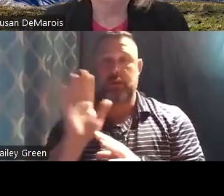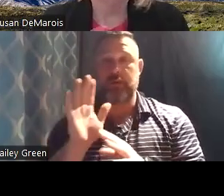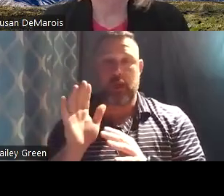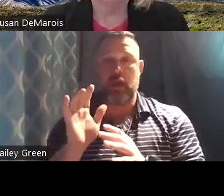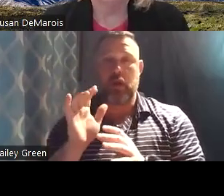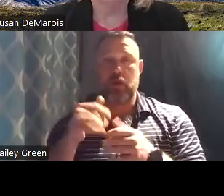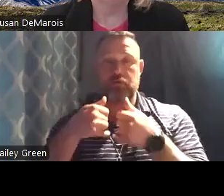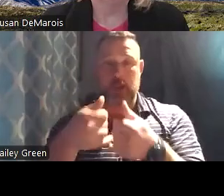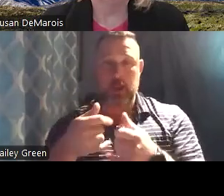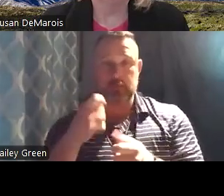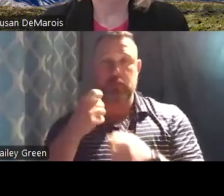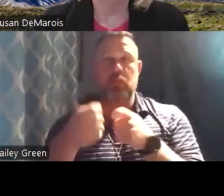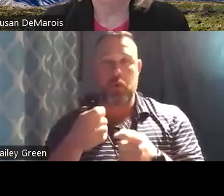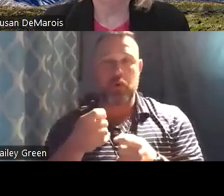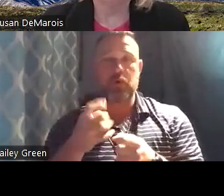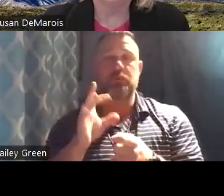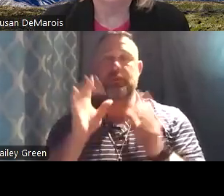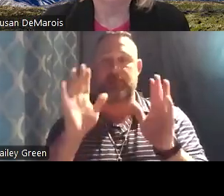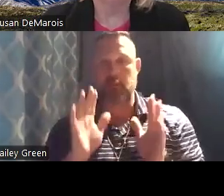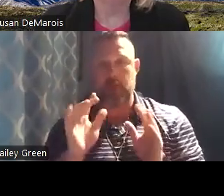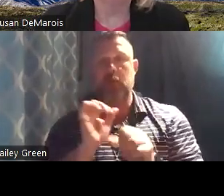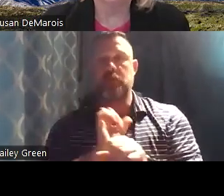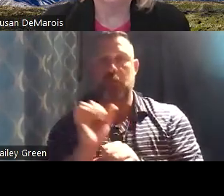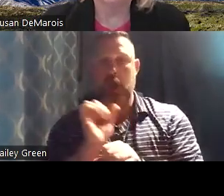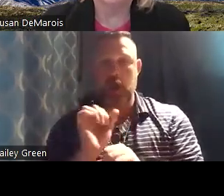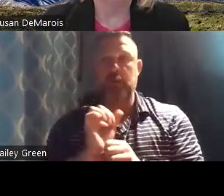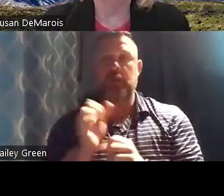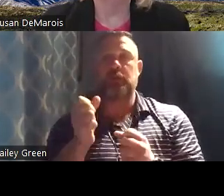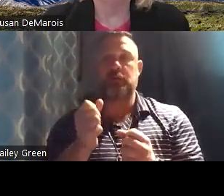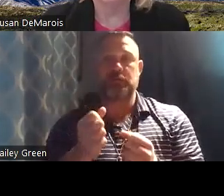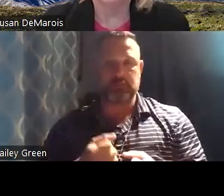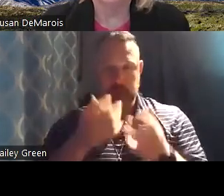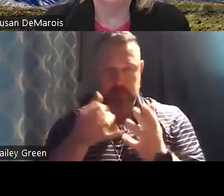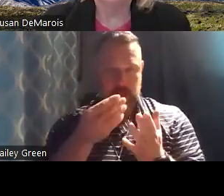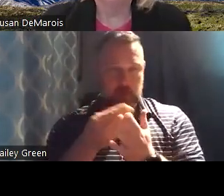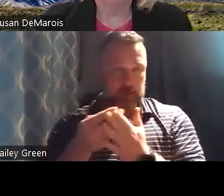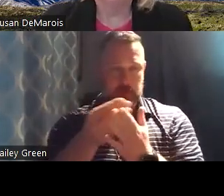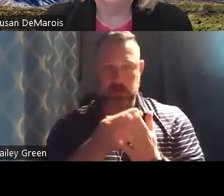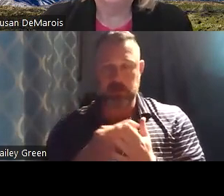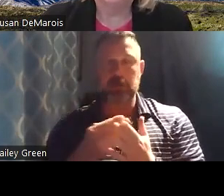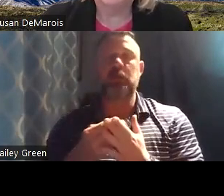and awards, and they did such a phenomenal job of spending the dollars, reaching new